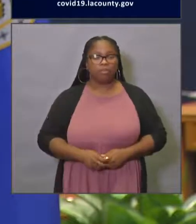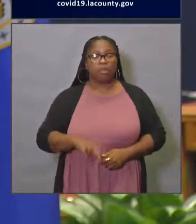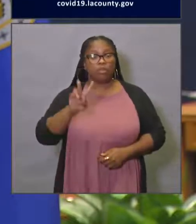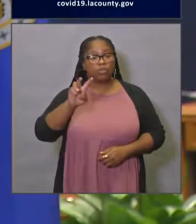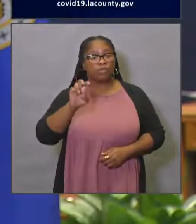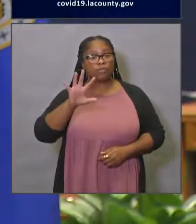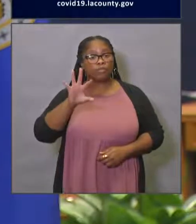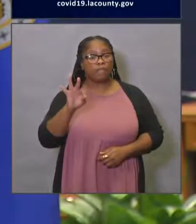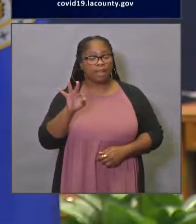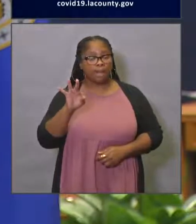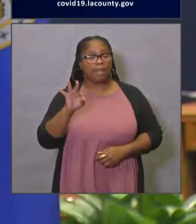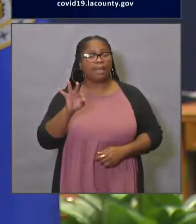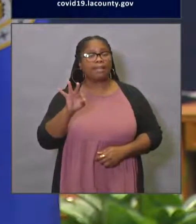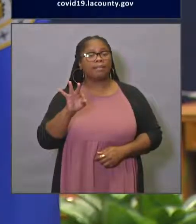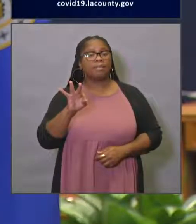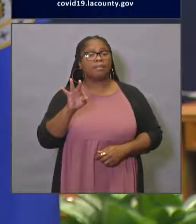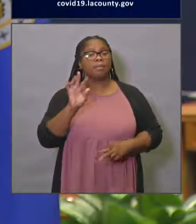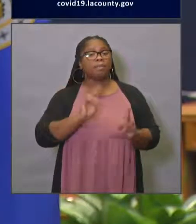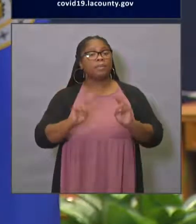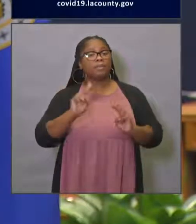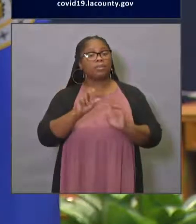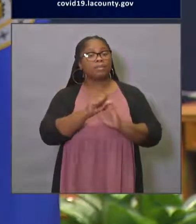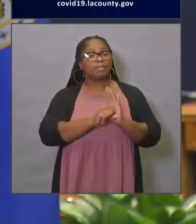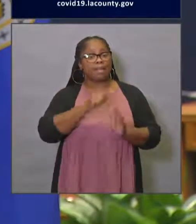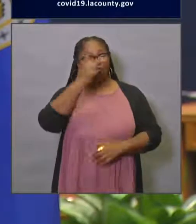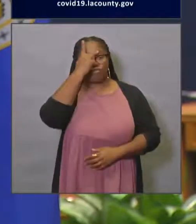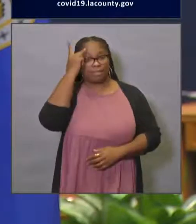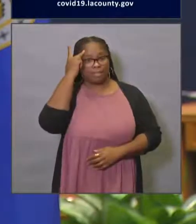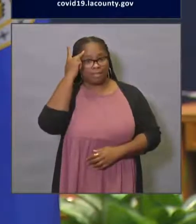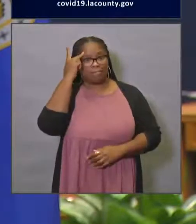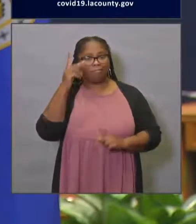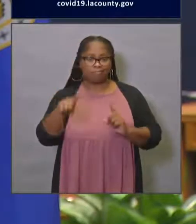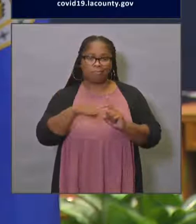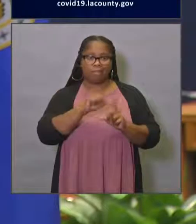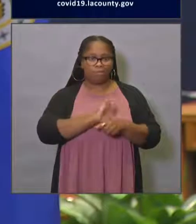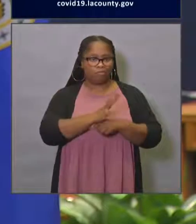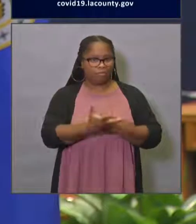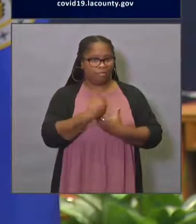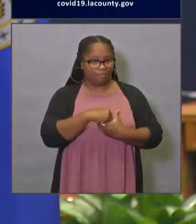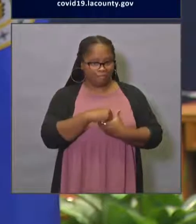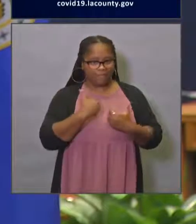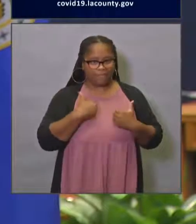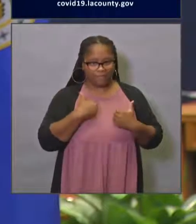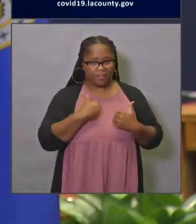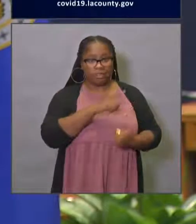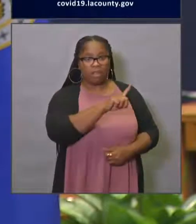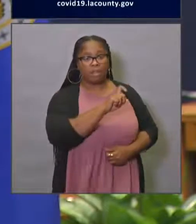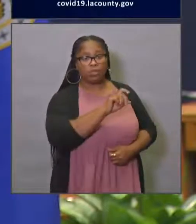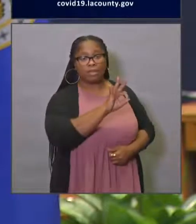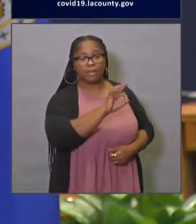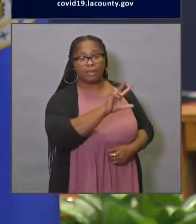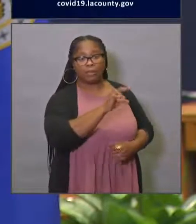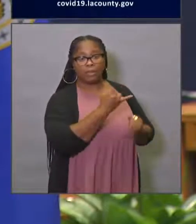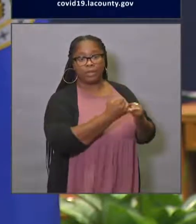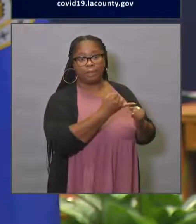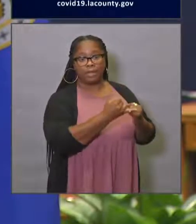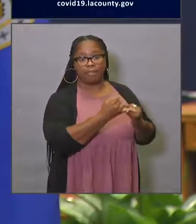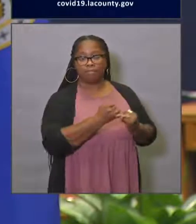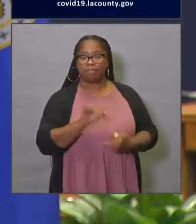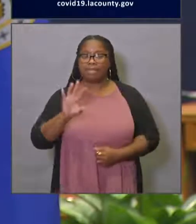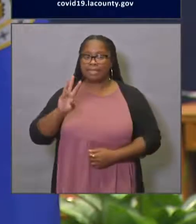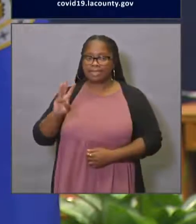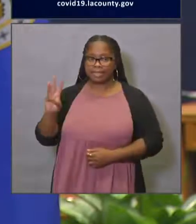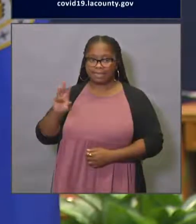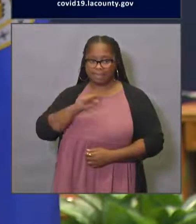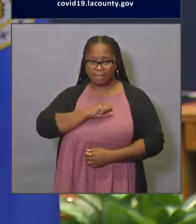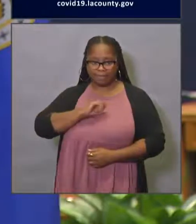259 cases in the state prison. 193 are amongst people who are incarcerated, and 66 are among